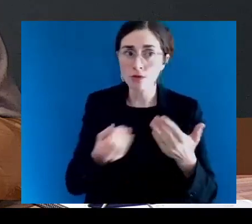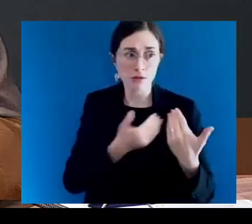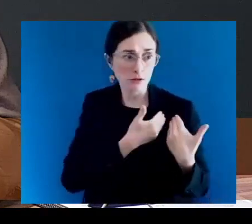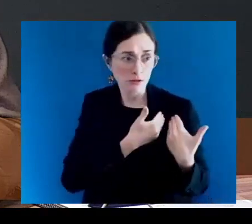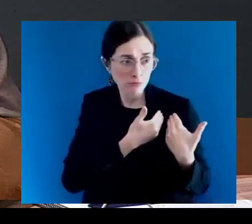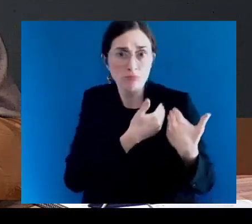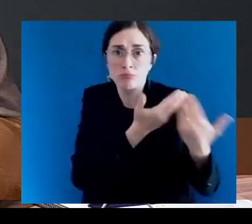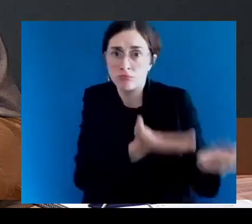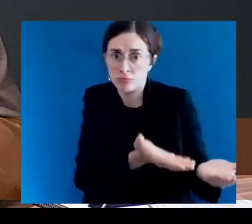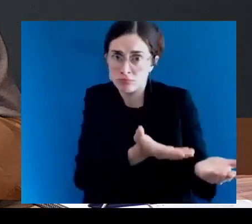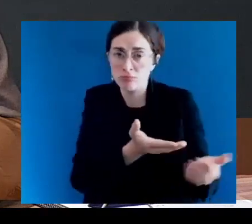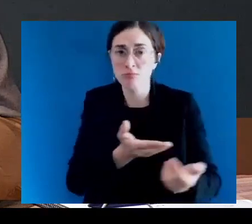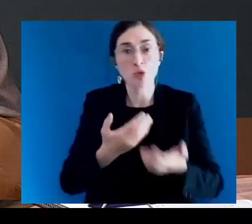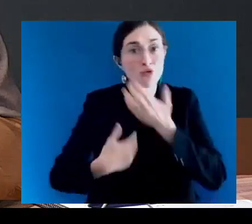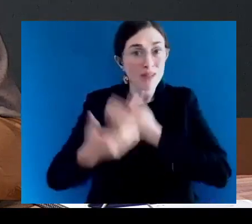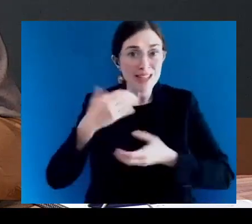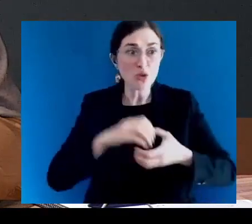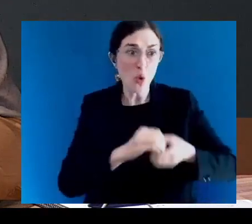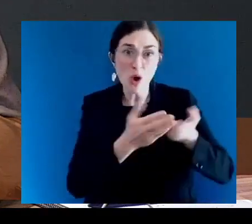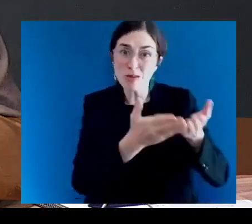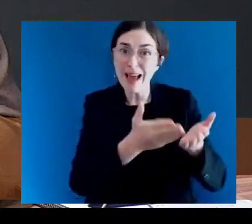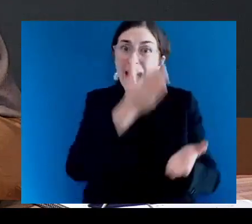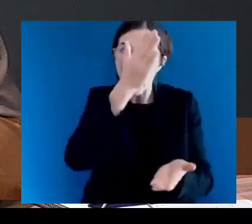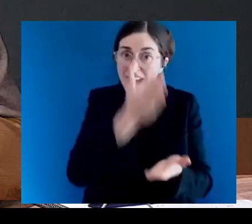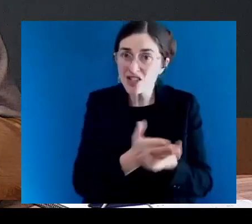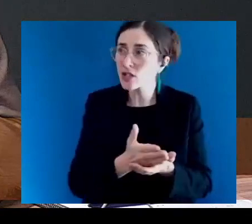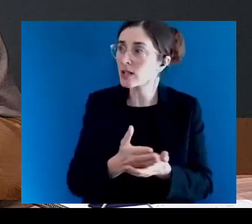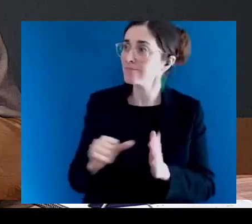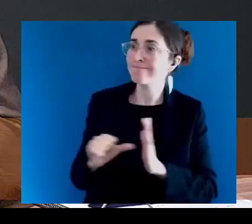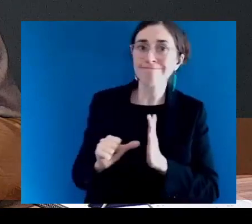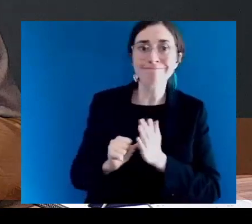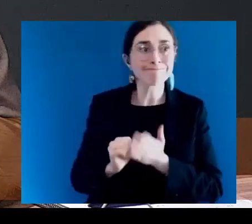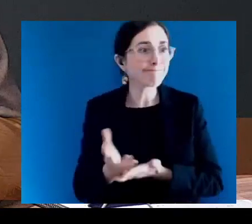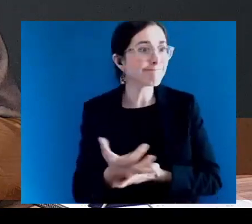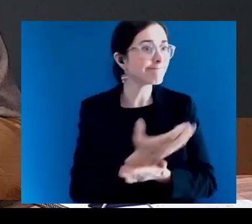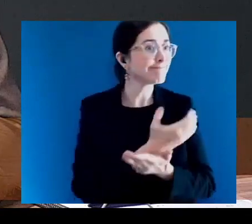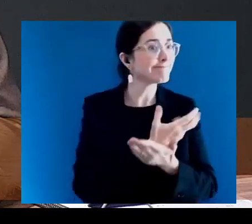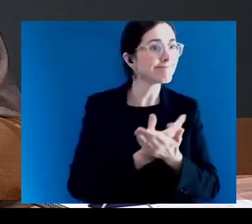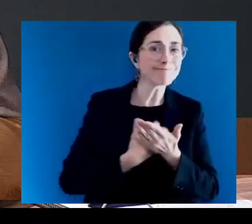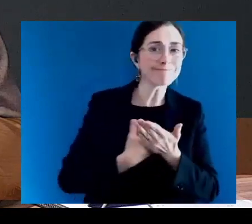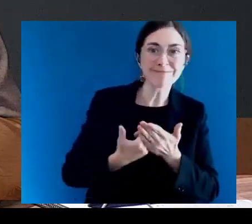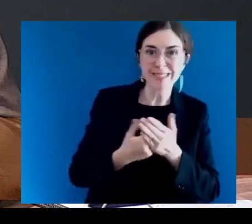to be prosperous, to ultimately achieve